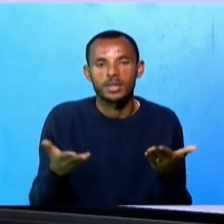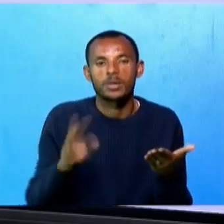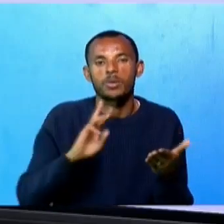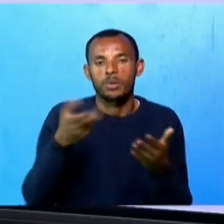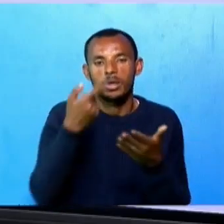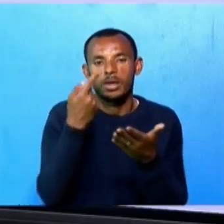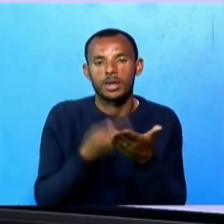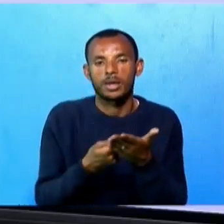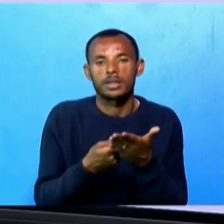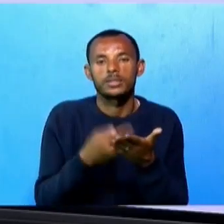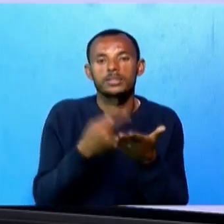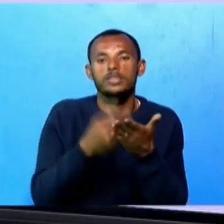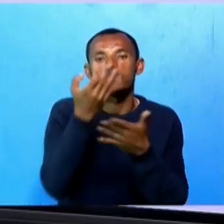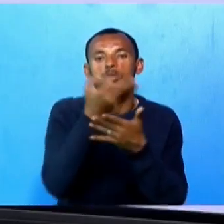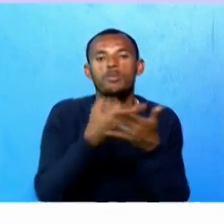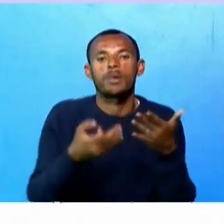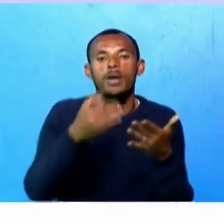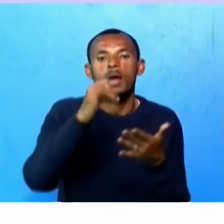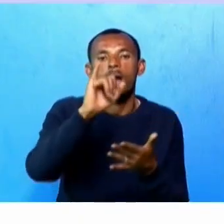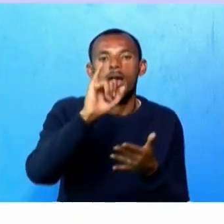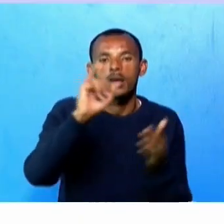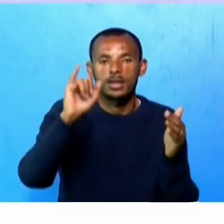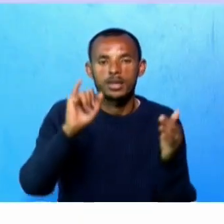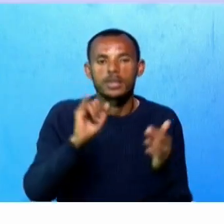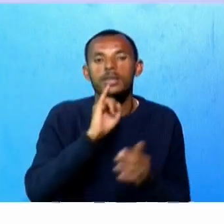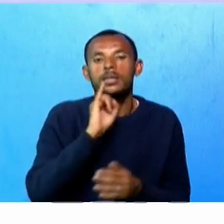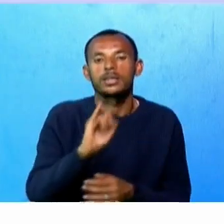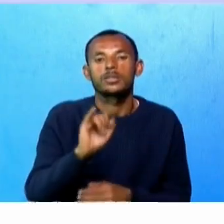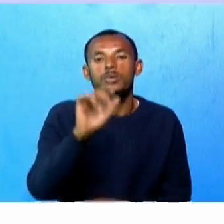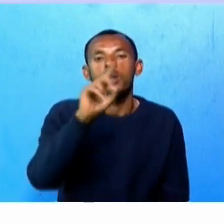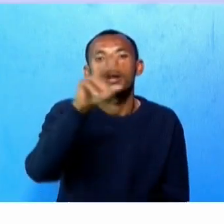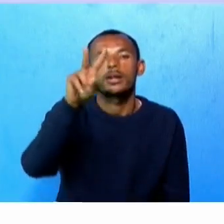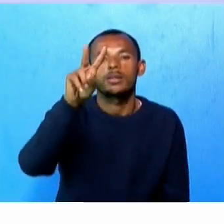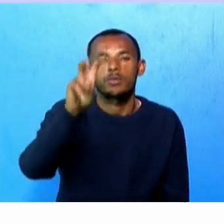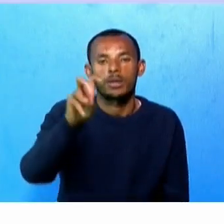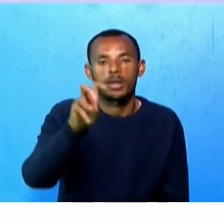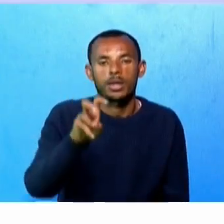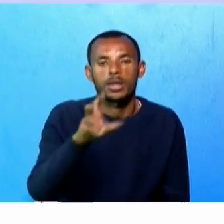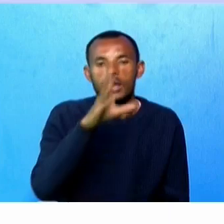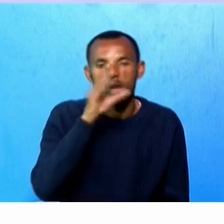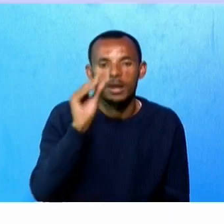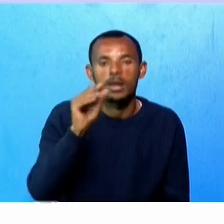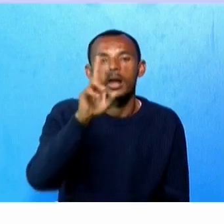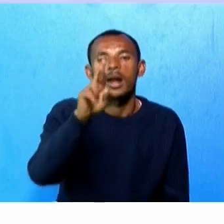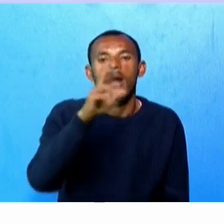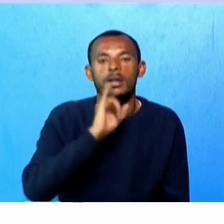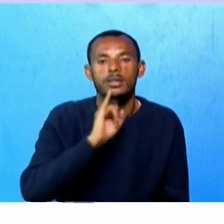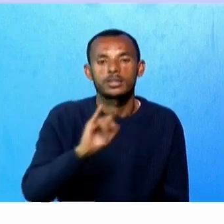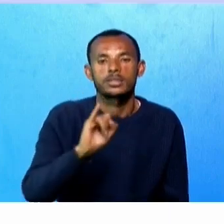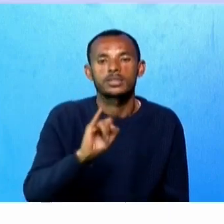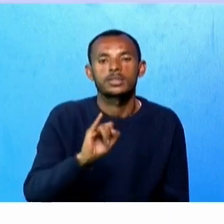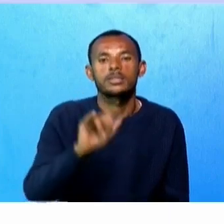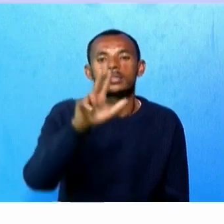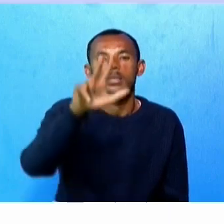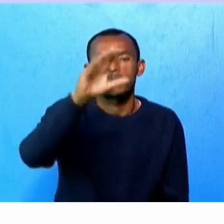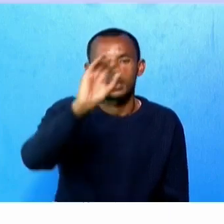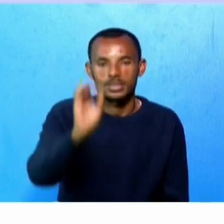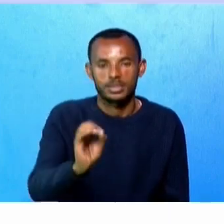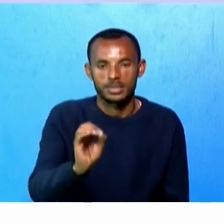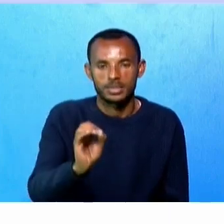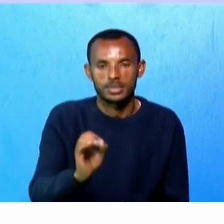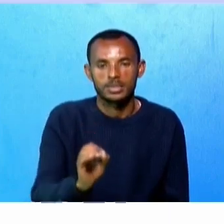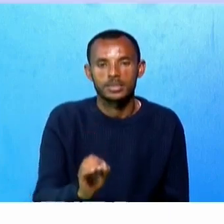this formula. So I is 120 and R is 3%.